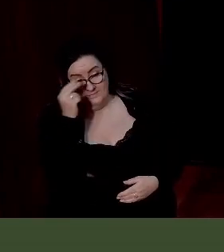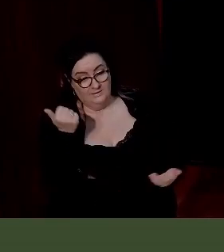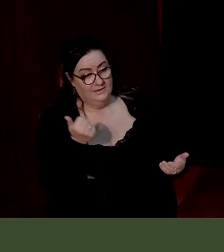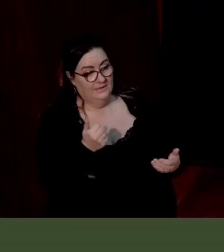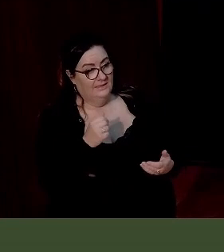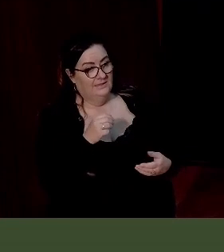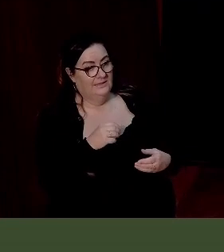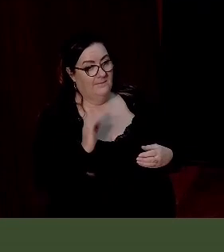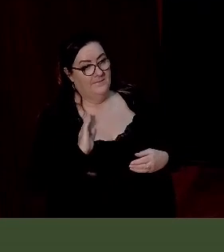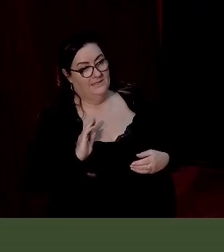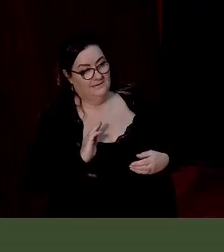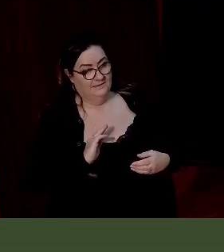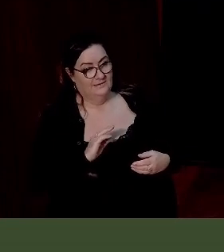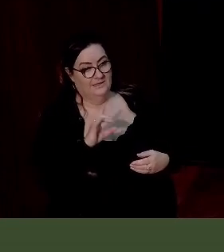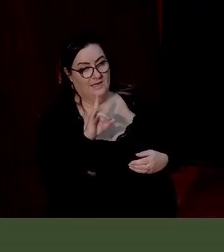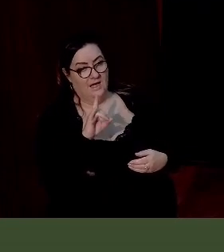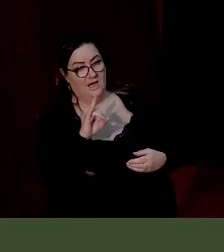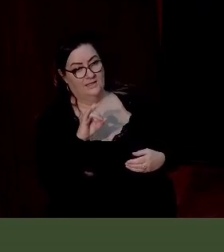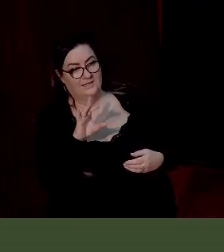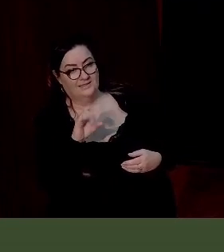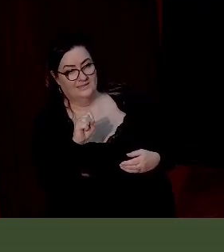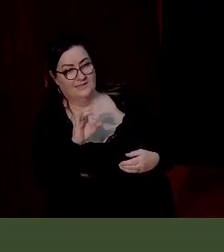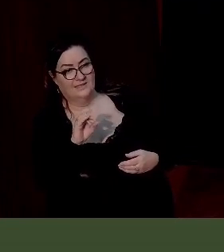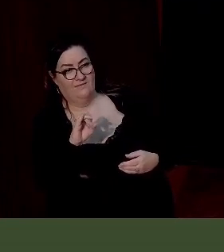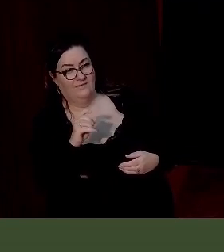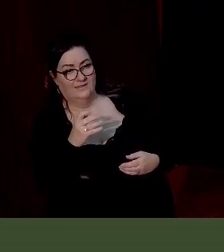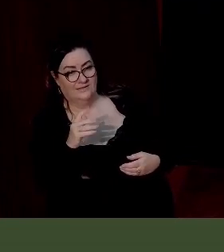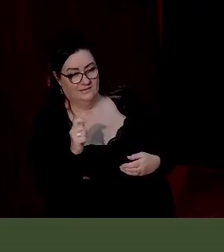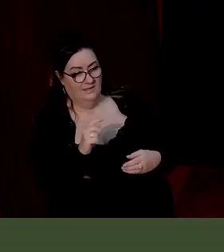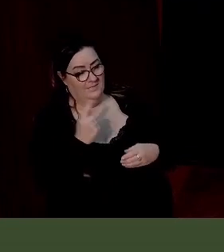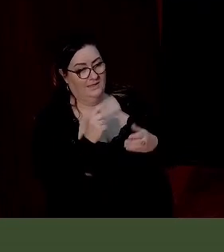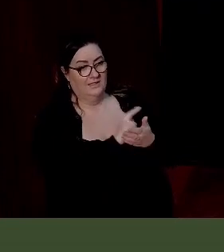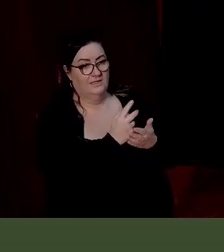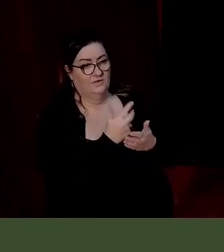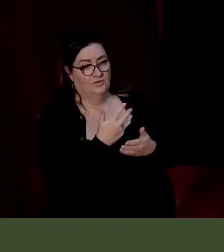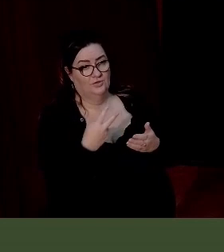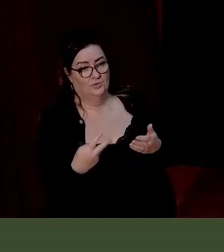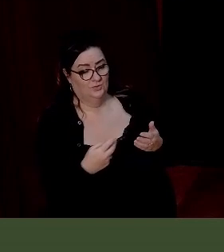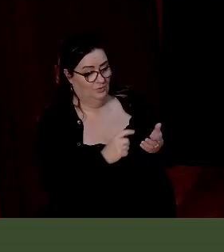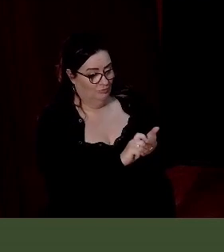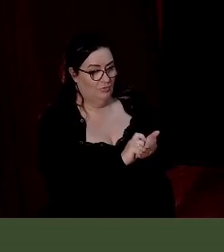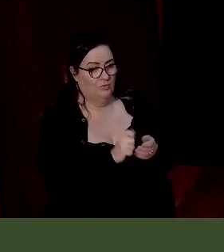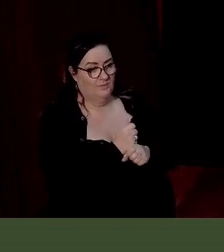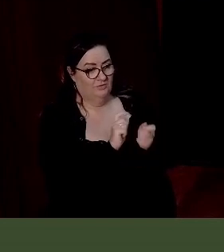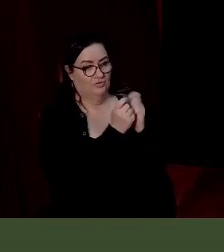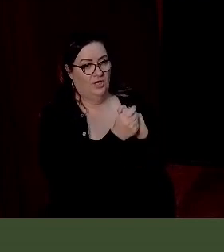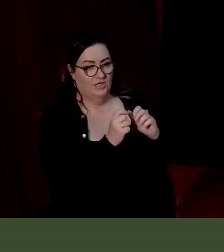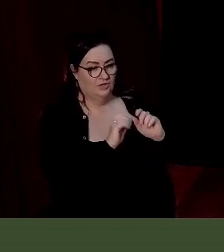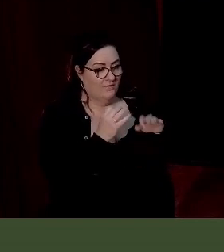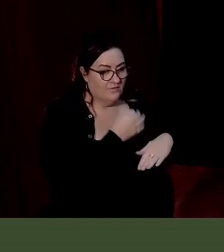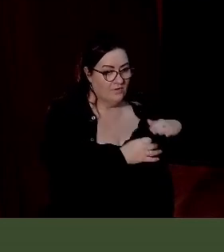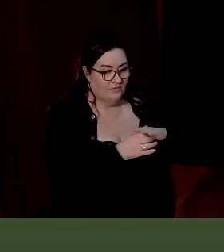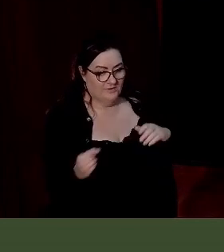instance, the militant suffrage campaigner Hannah Shee Skeffington wrote in 1932 on the change of government and